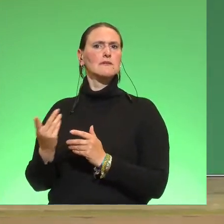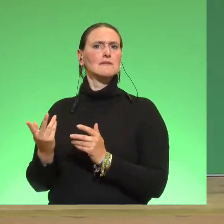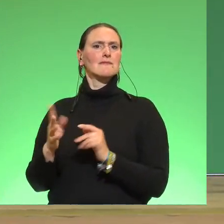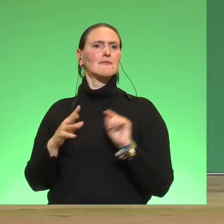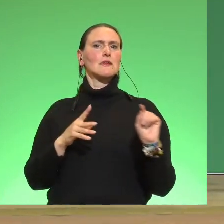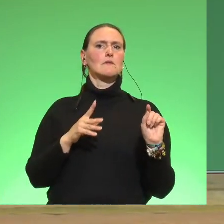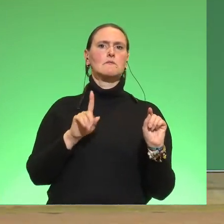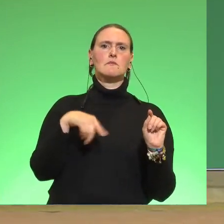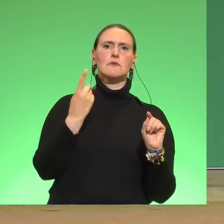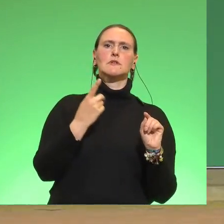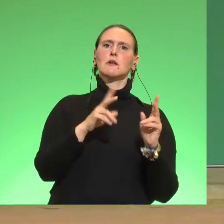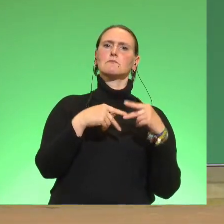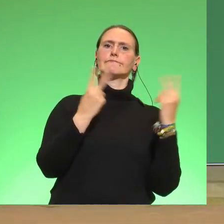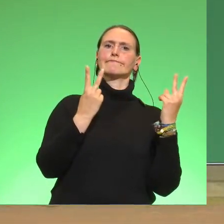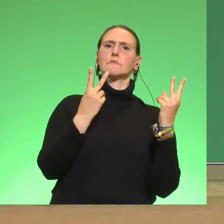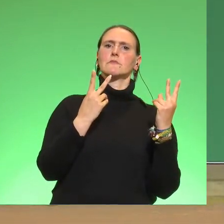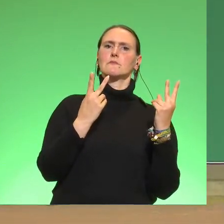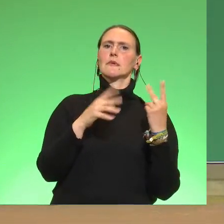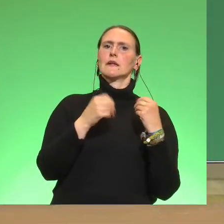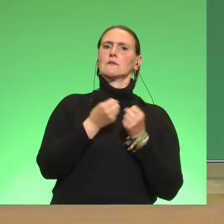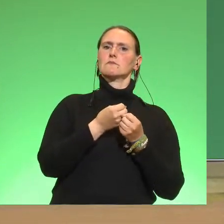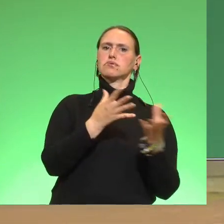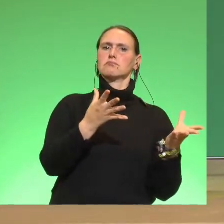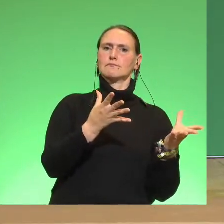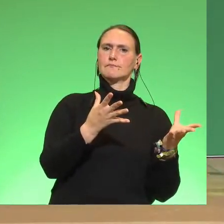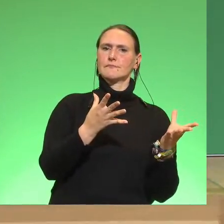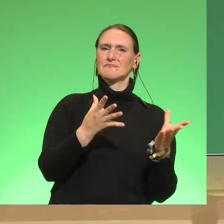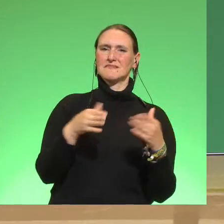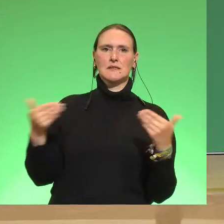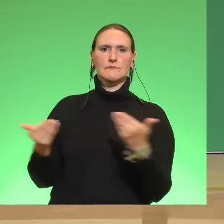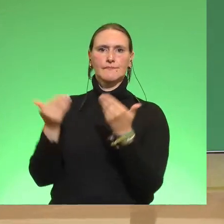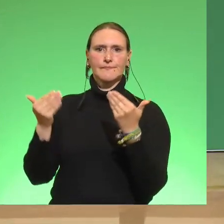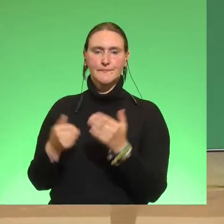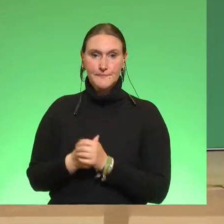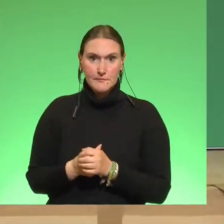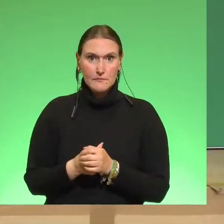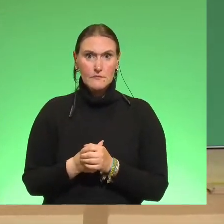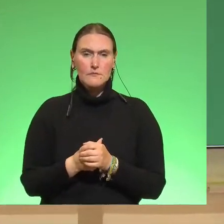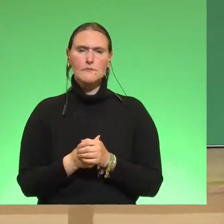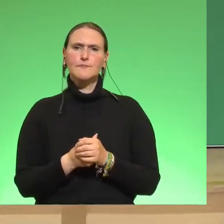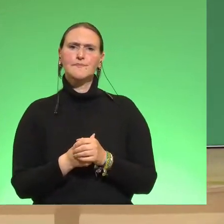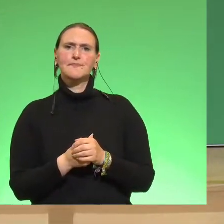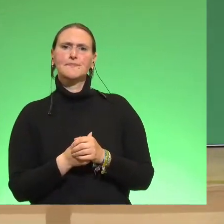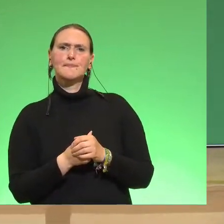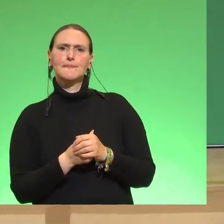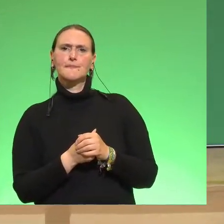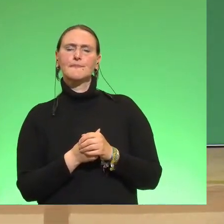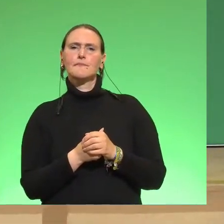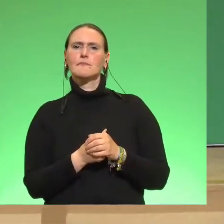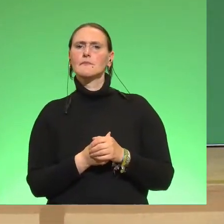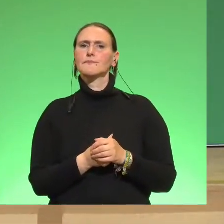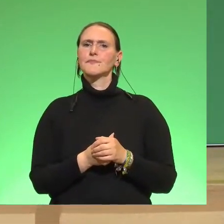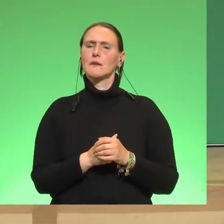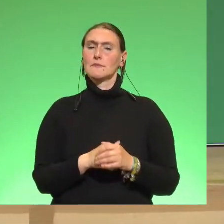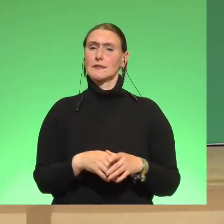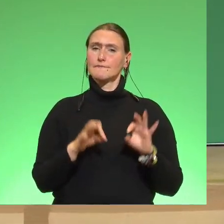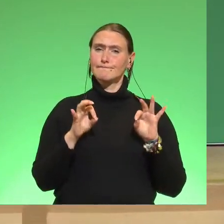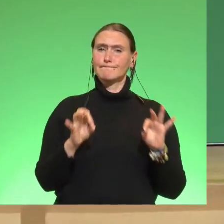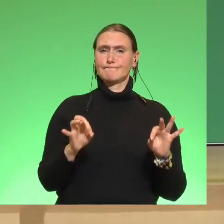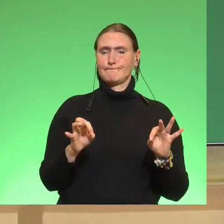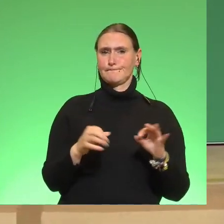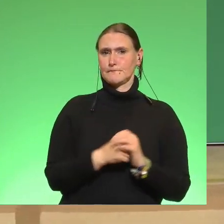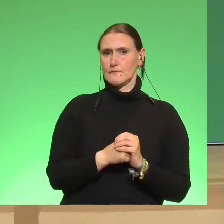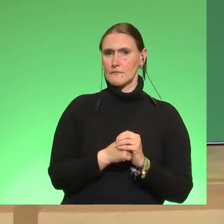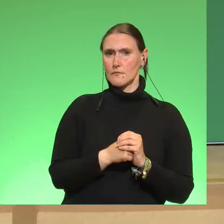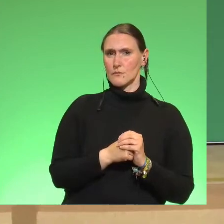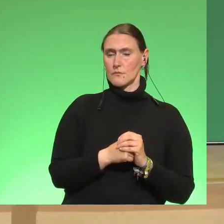transcript." End of quote. Third quote, what is certainly the case, however,